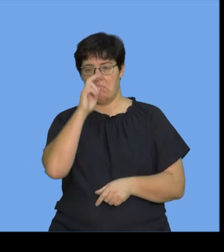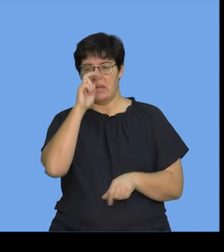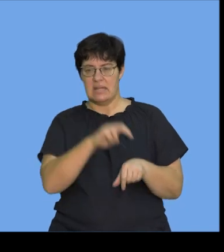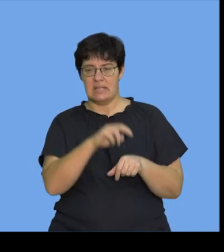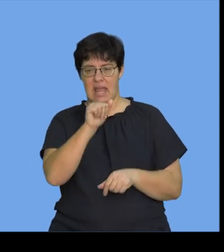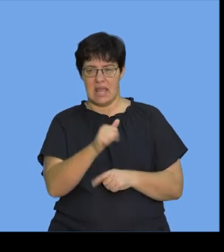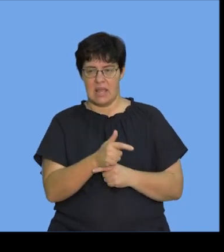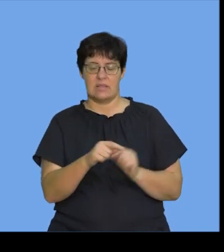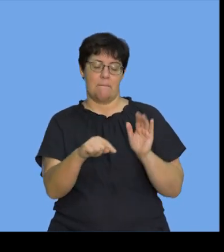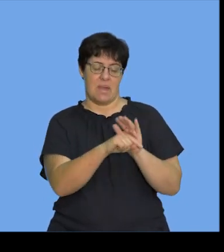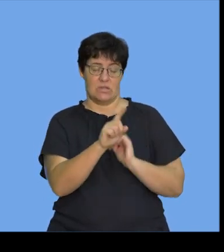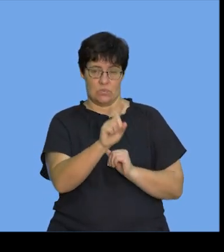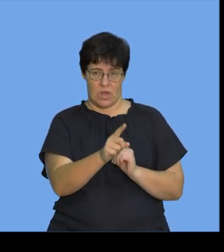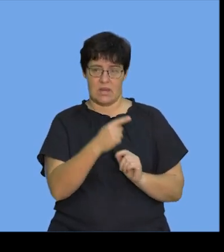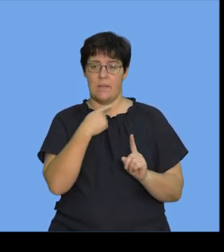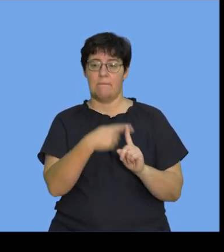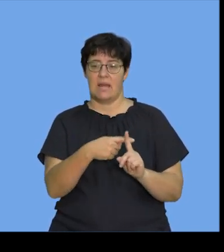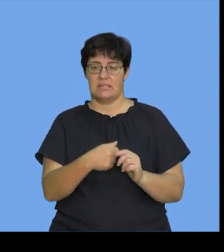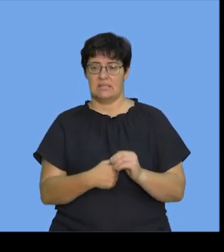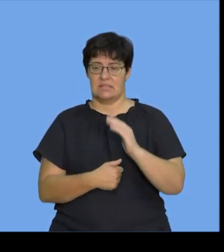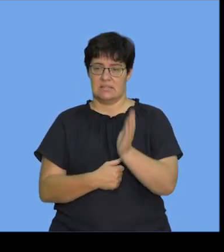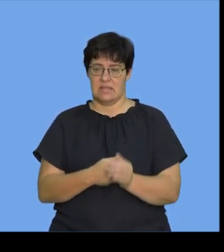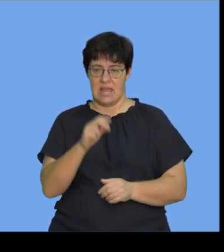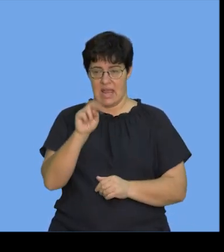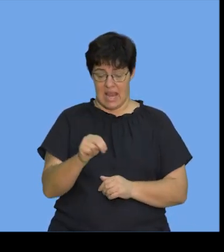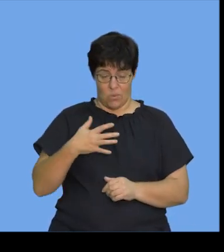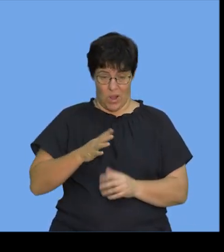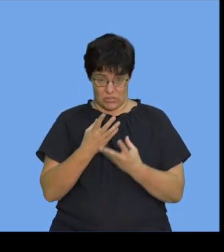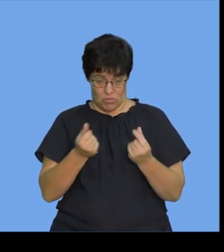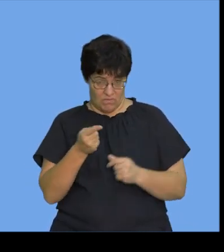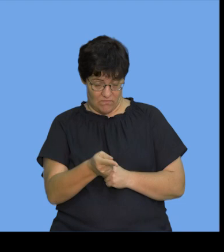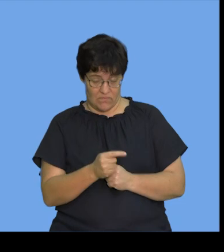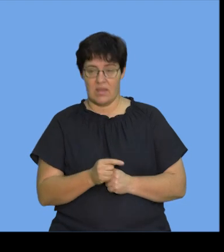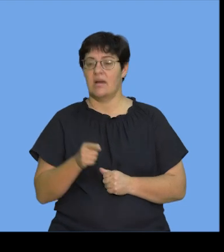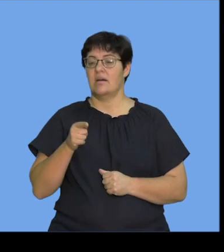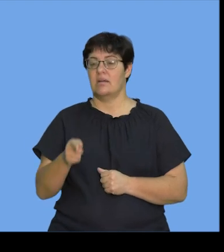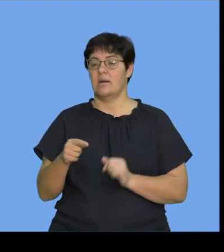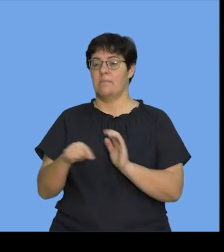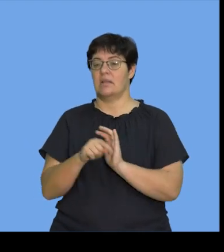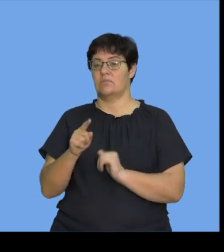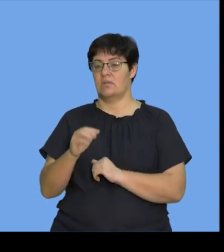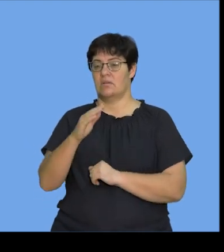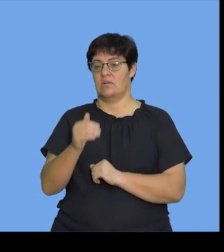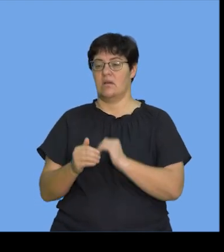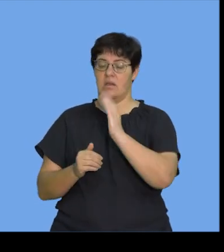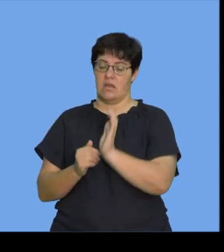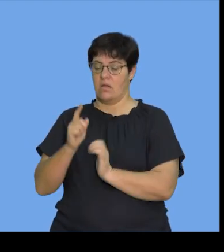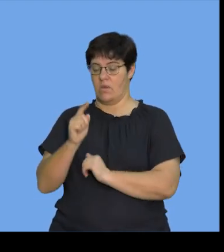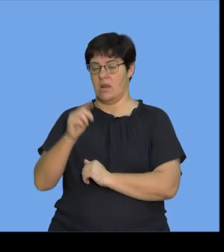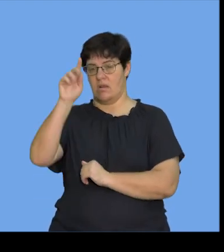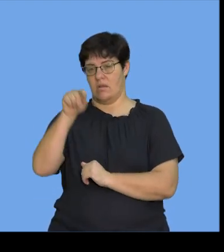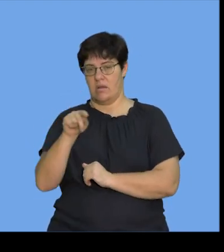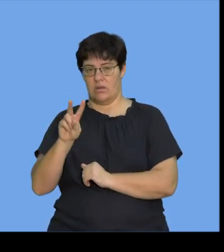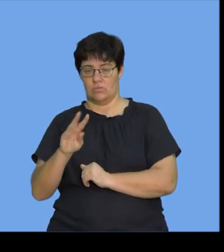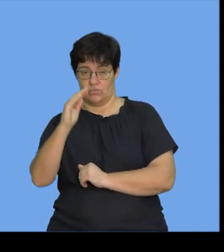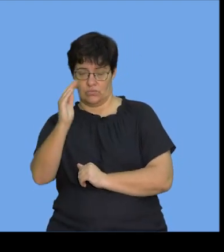I know, minus 1, plus, I'm trying to solve for n. And this will be minus 1 over 2, right? So